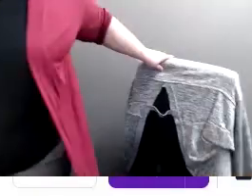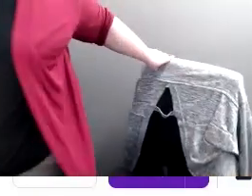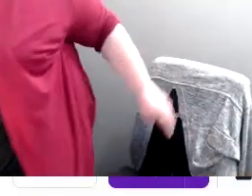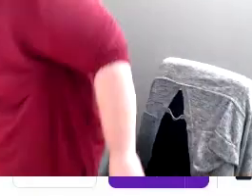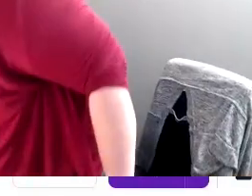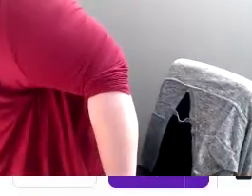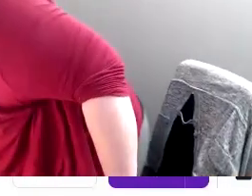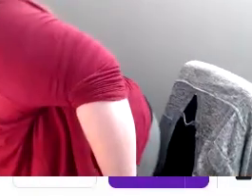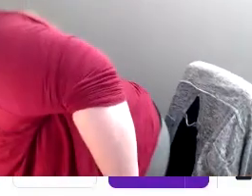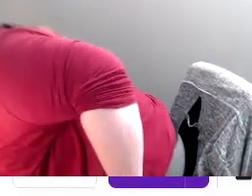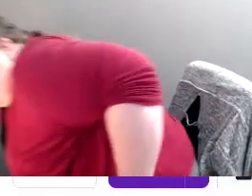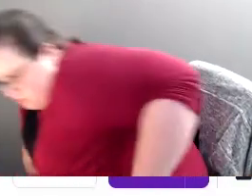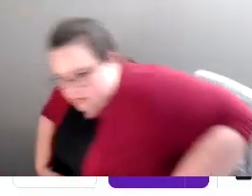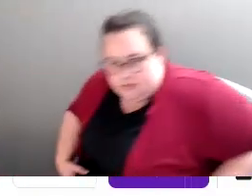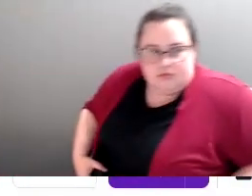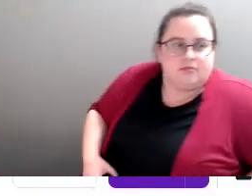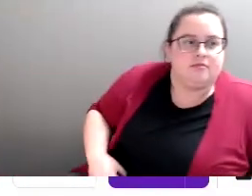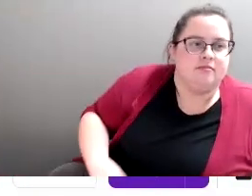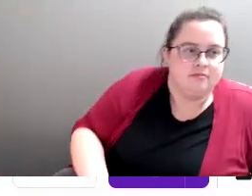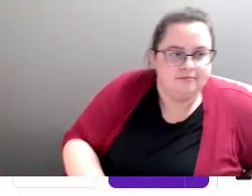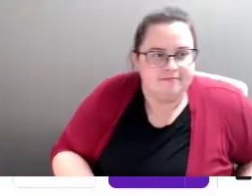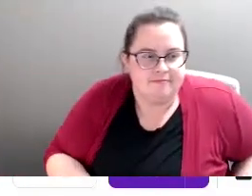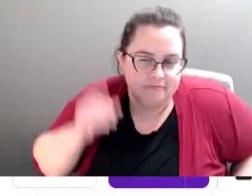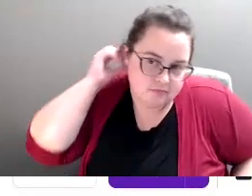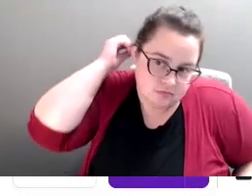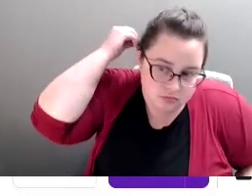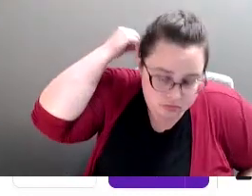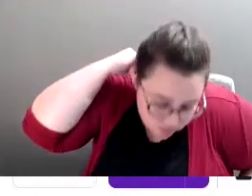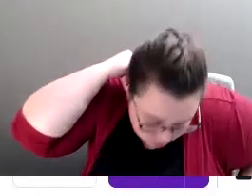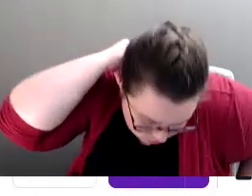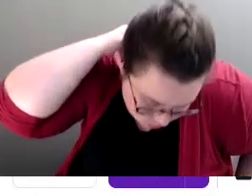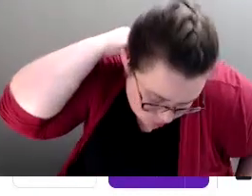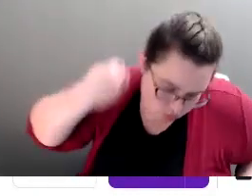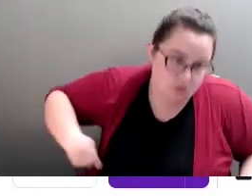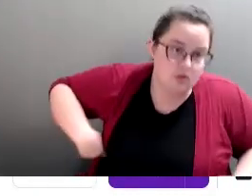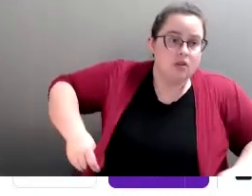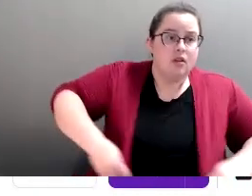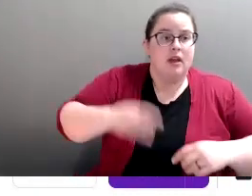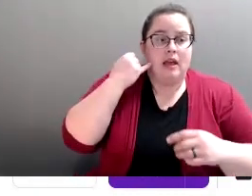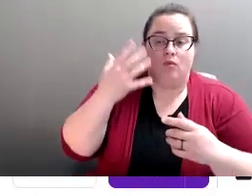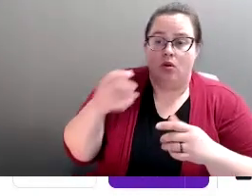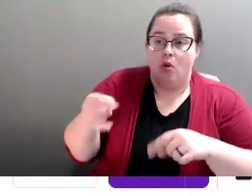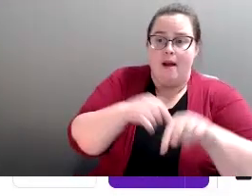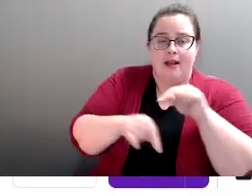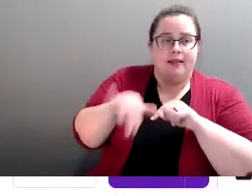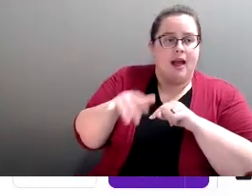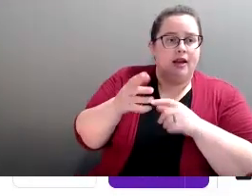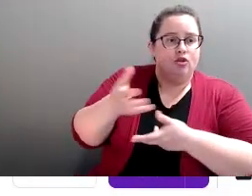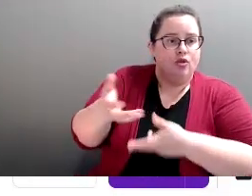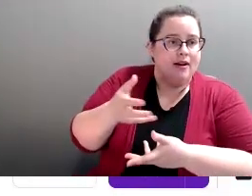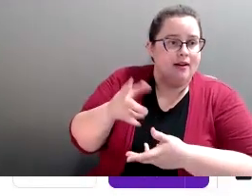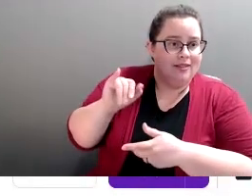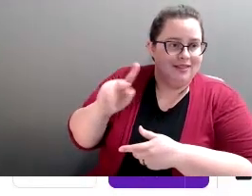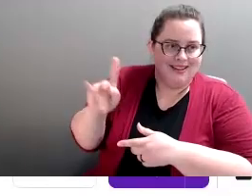Great. I went ahead and moved if you want to go back to the interactive link I put in, I could put it in again. It's the same one. We're going to